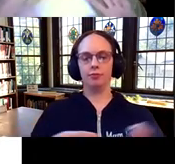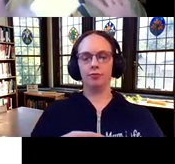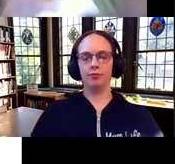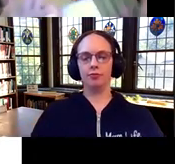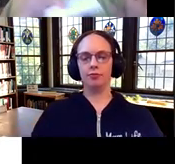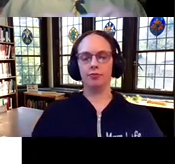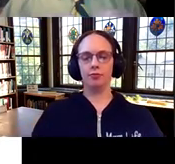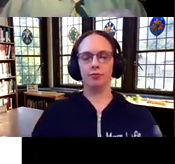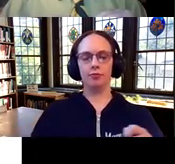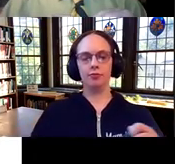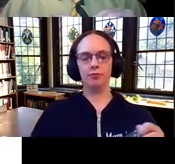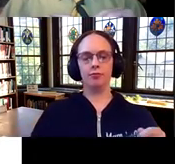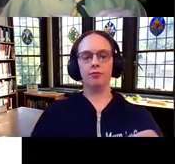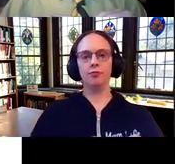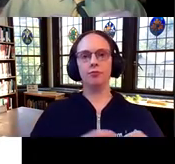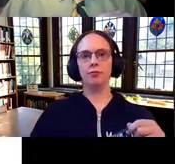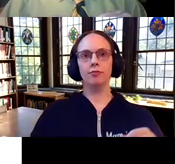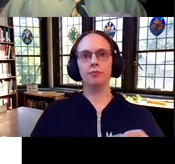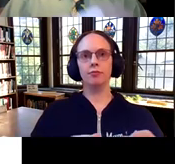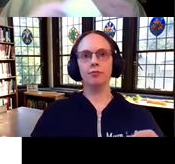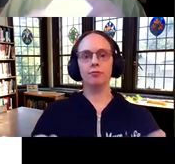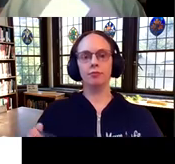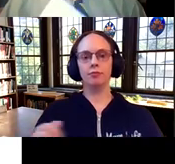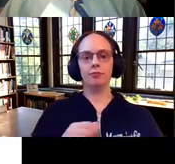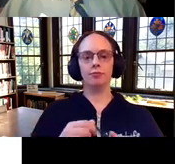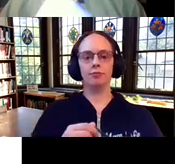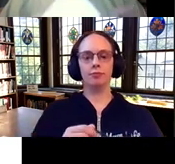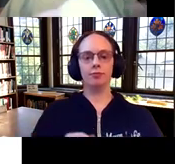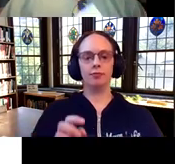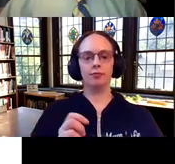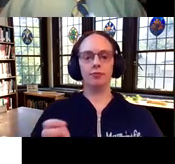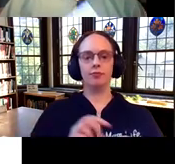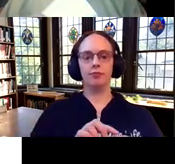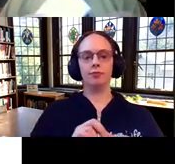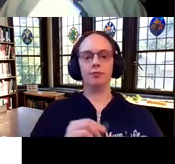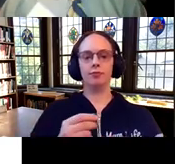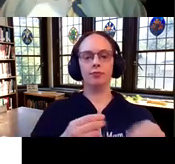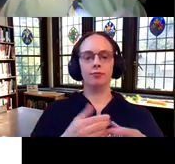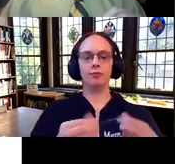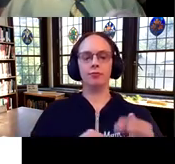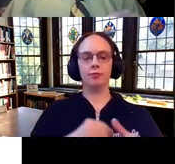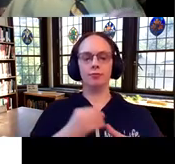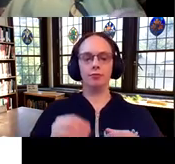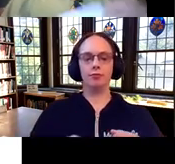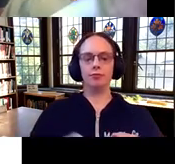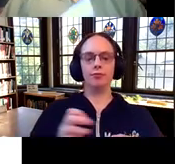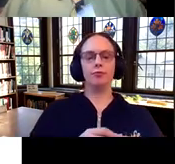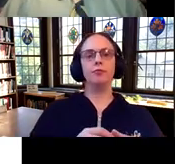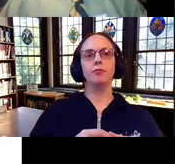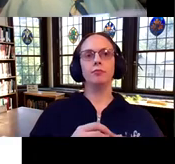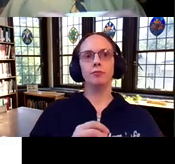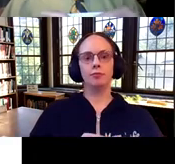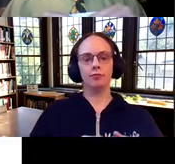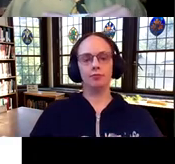Well, I should say before that, if you have questions, you can either put them in chat, or I'll stop after each section of the lecture,